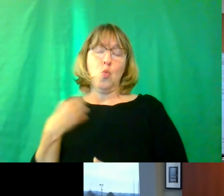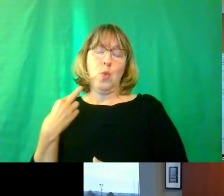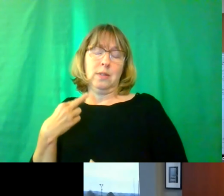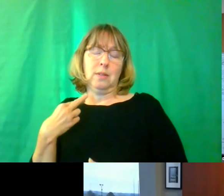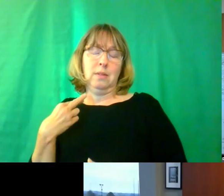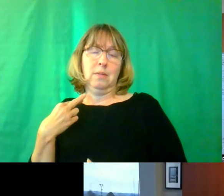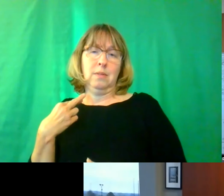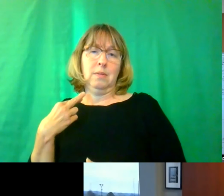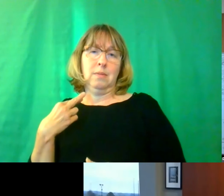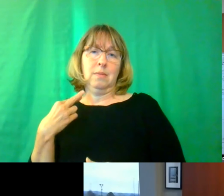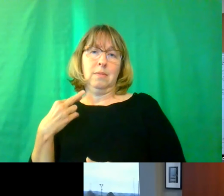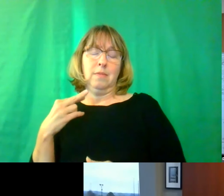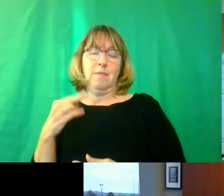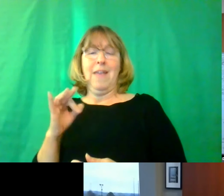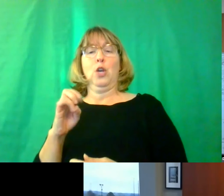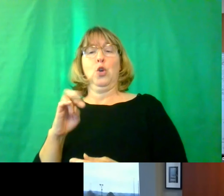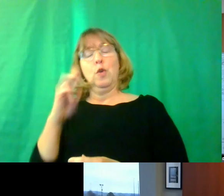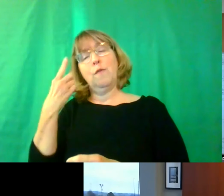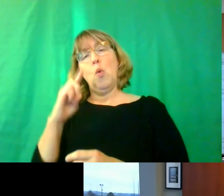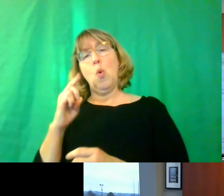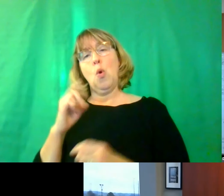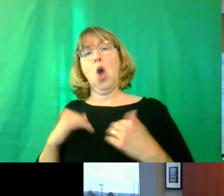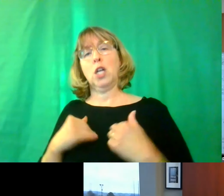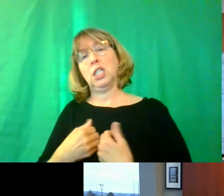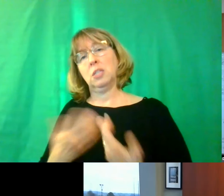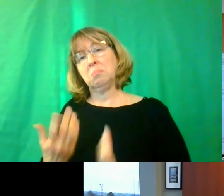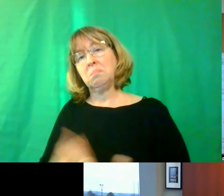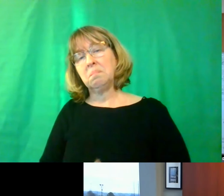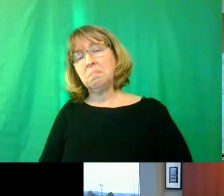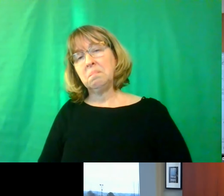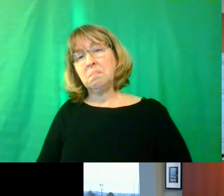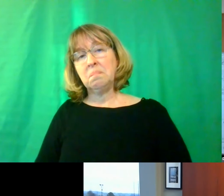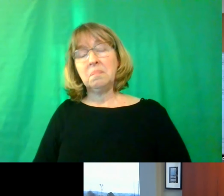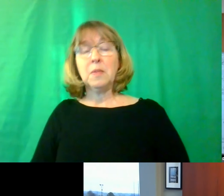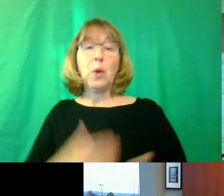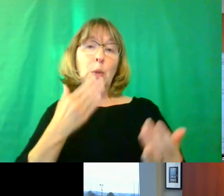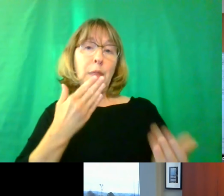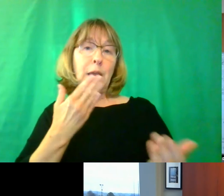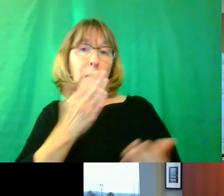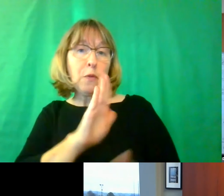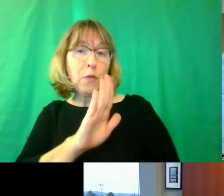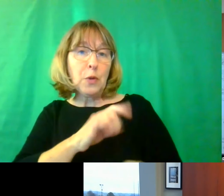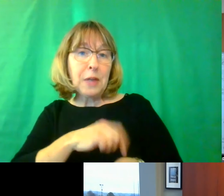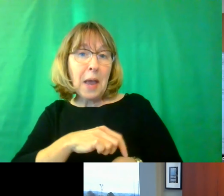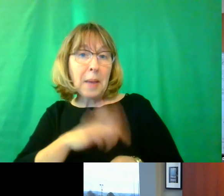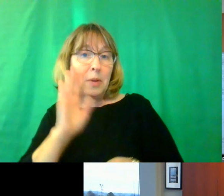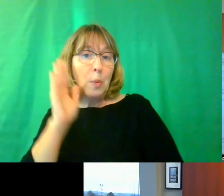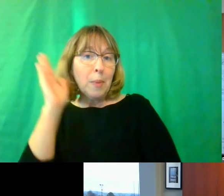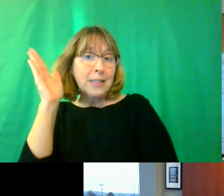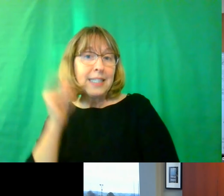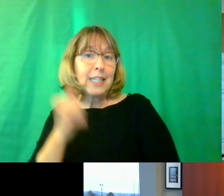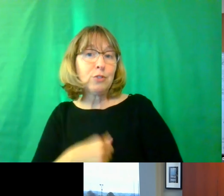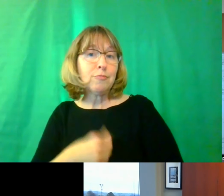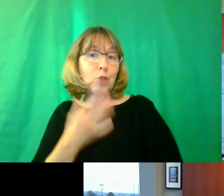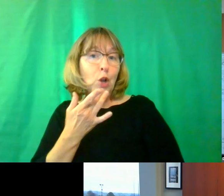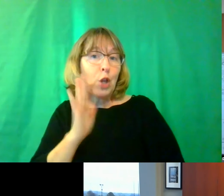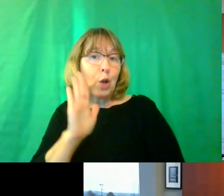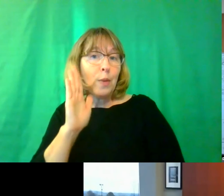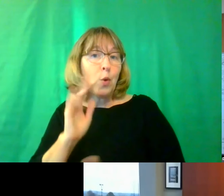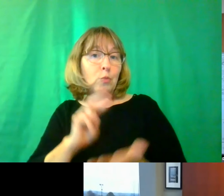occur. Absolutely. Well, thank you very much for your time today and your presentation, and good luck with your research. Thank